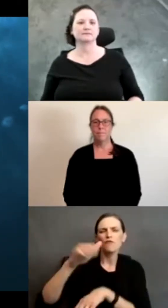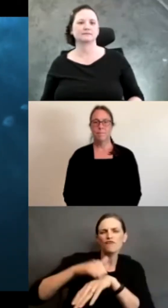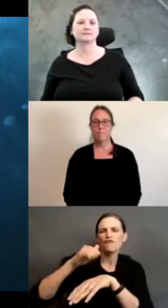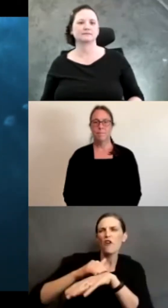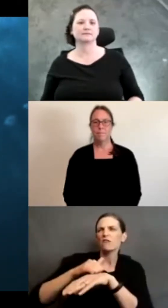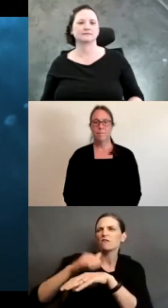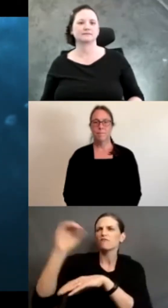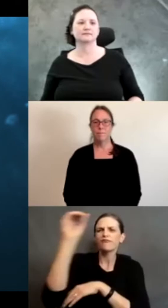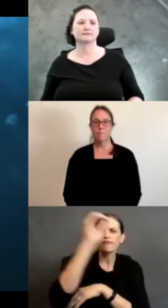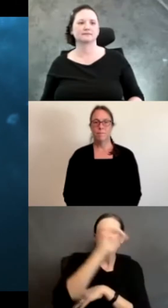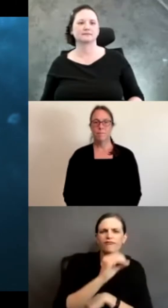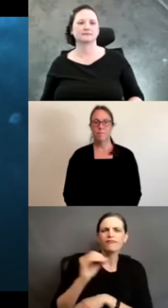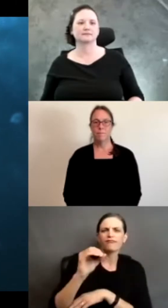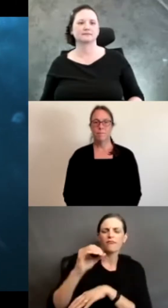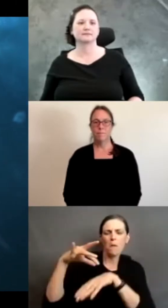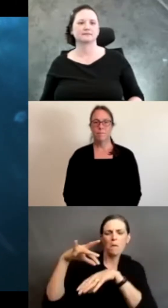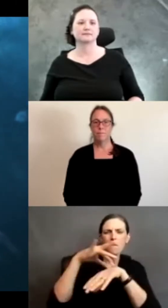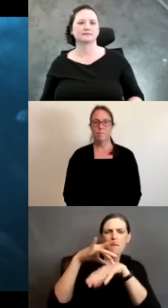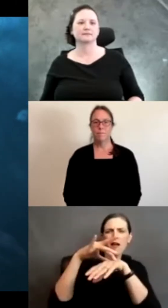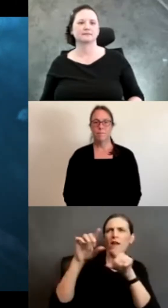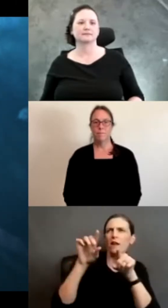A planet in the distance.